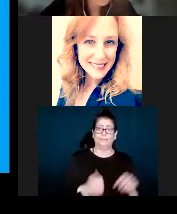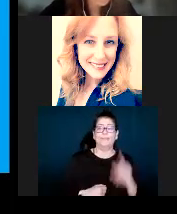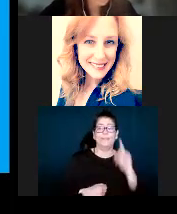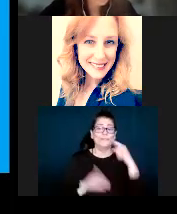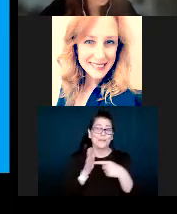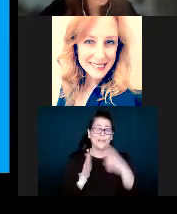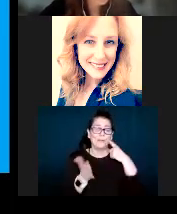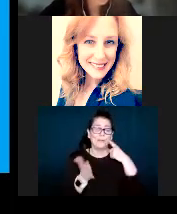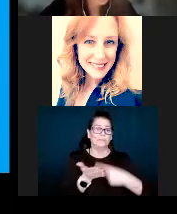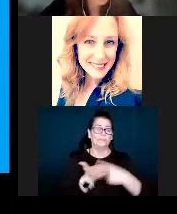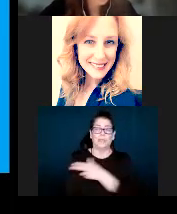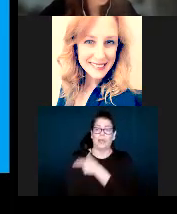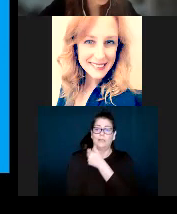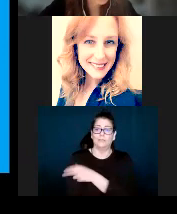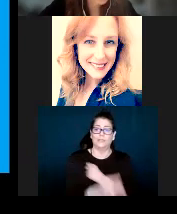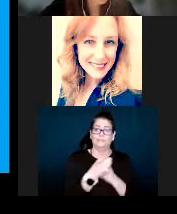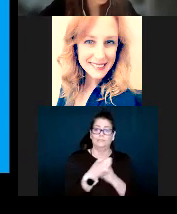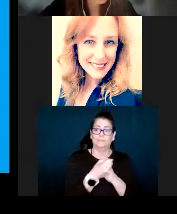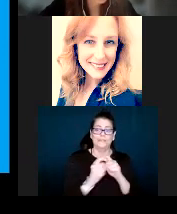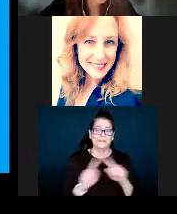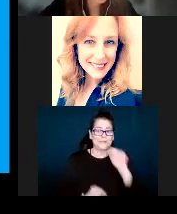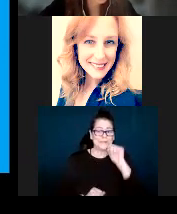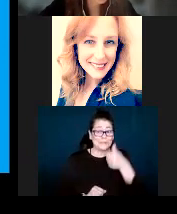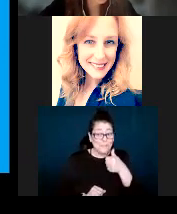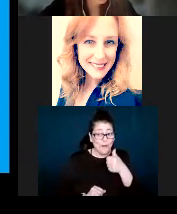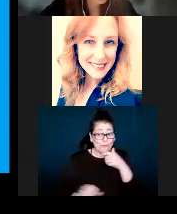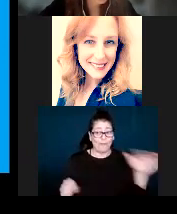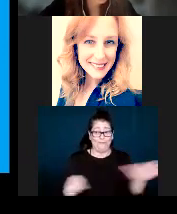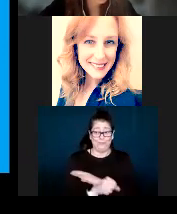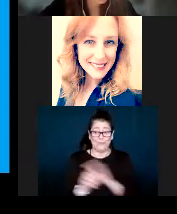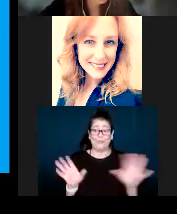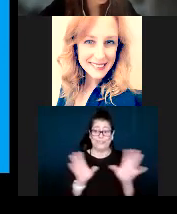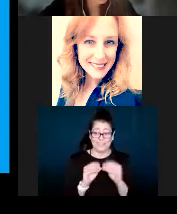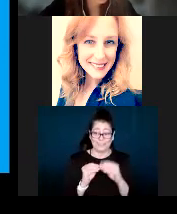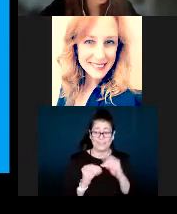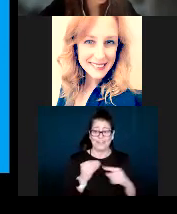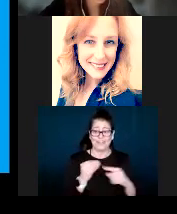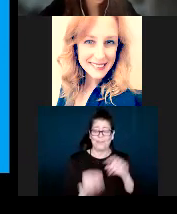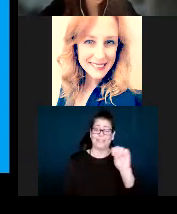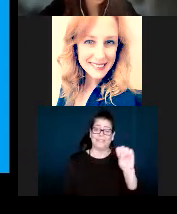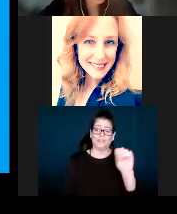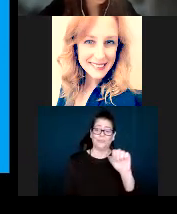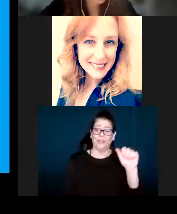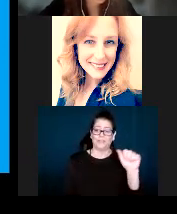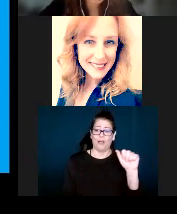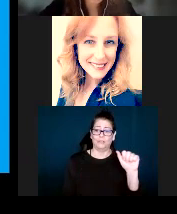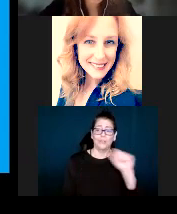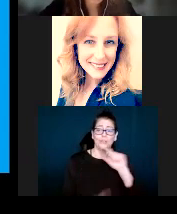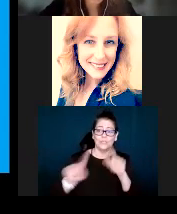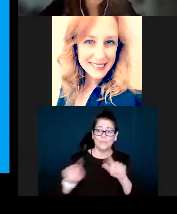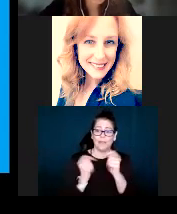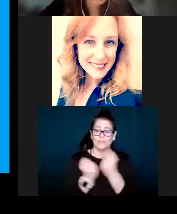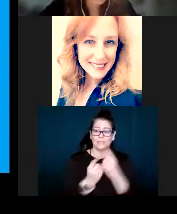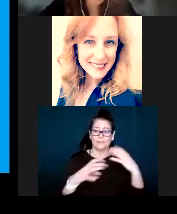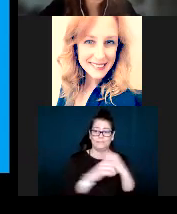about hospital advocacy, but tomorrow you're going to have a whole session on the sexual assault response team. So